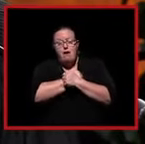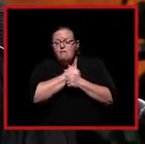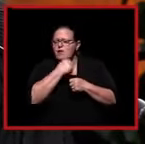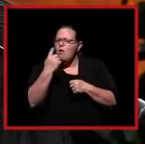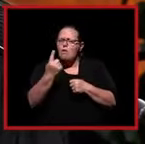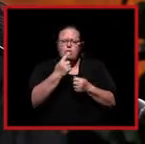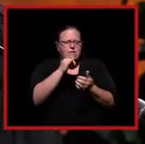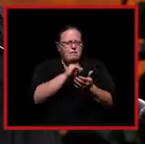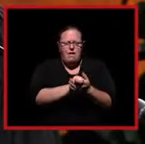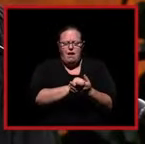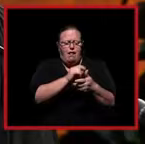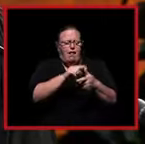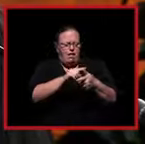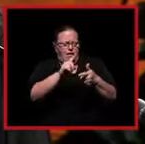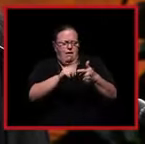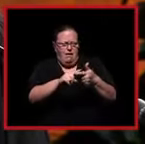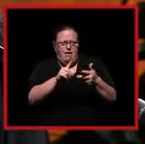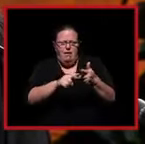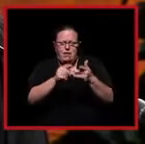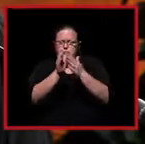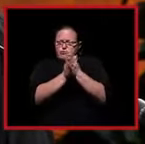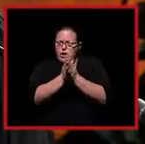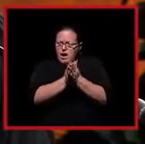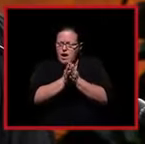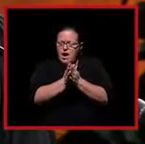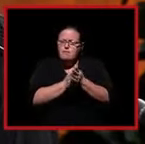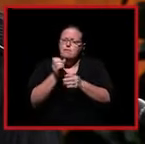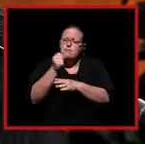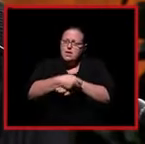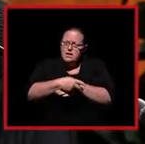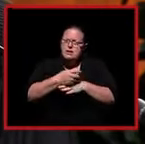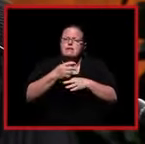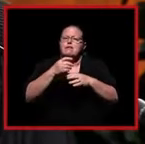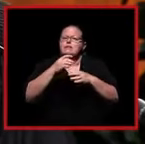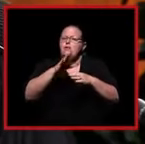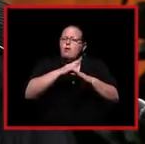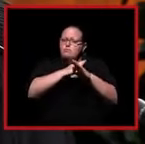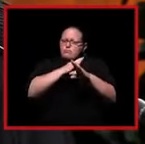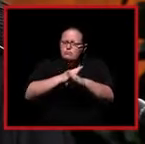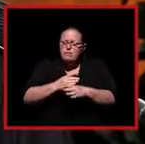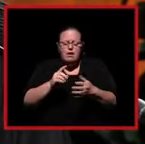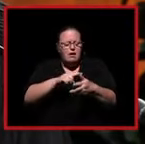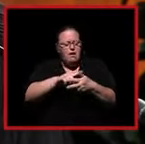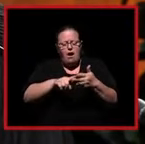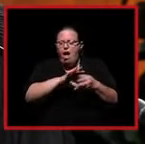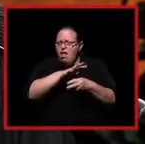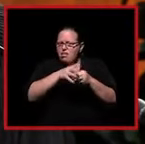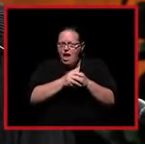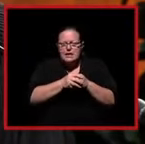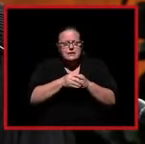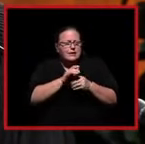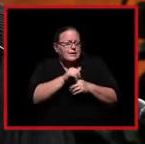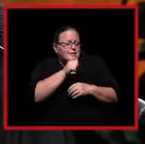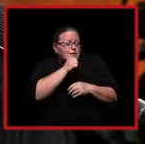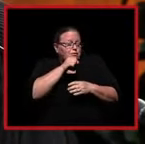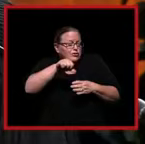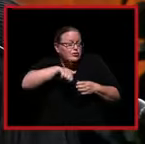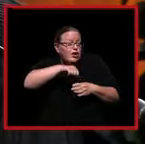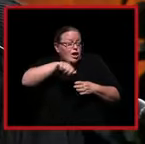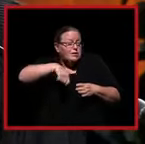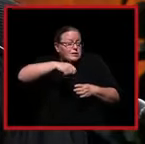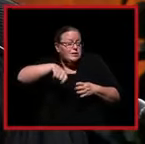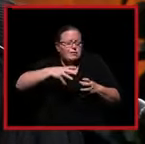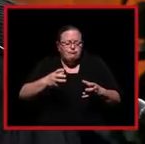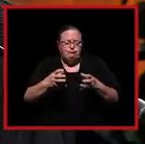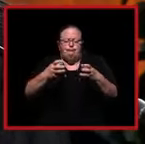to overcome obstacles that are the most essential ingredient in the secret sauce of success.